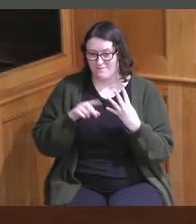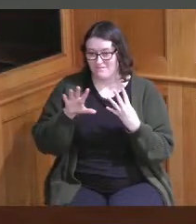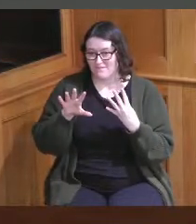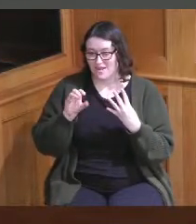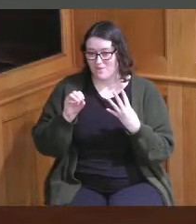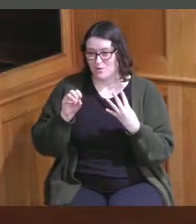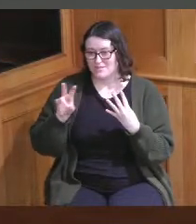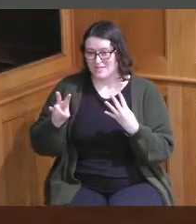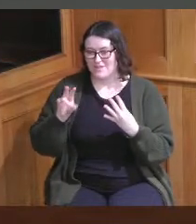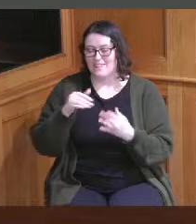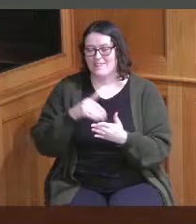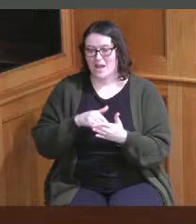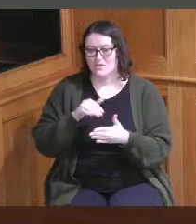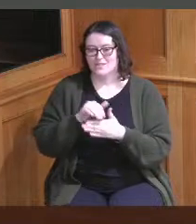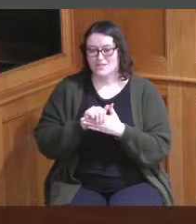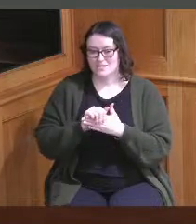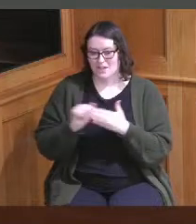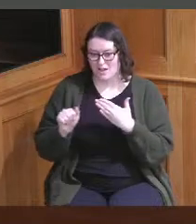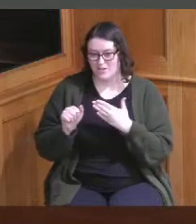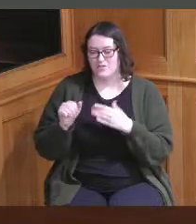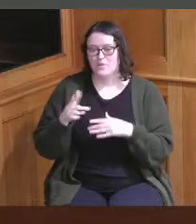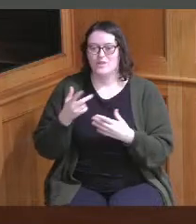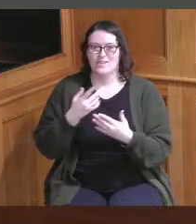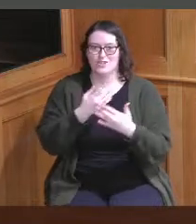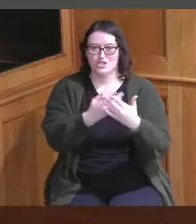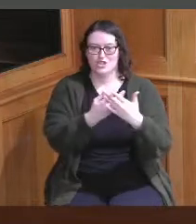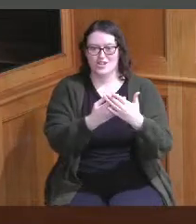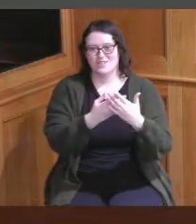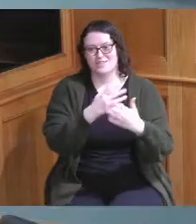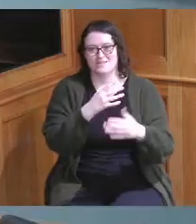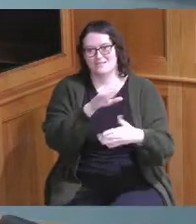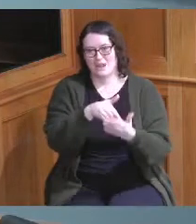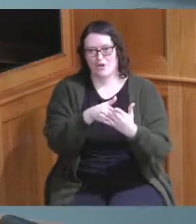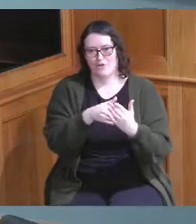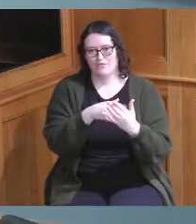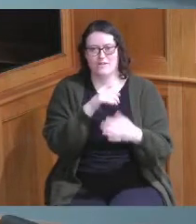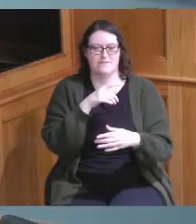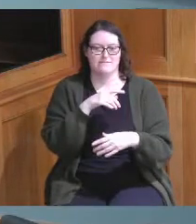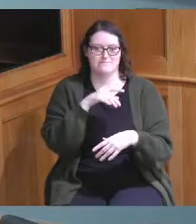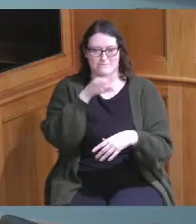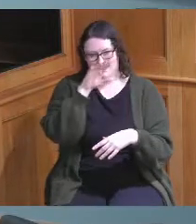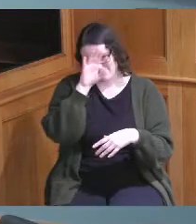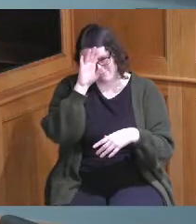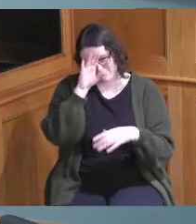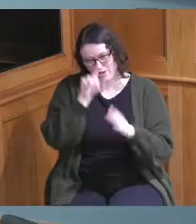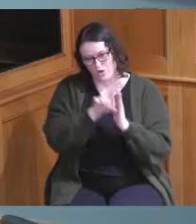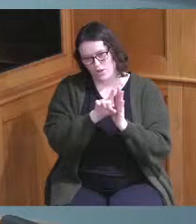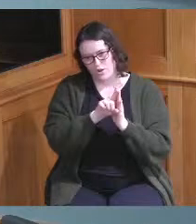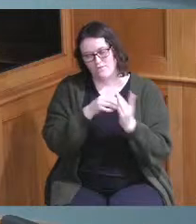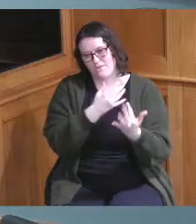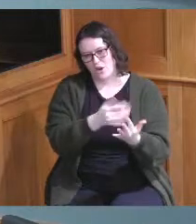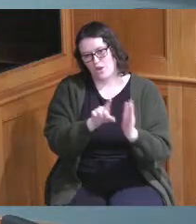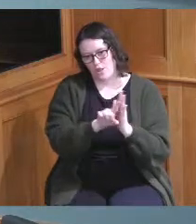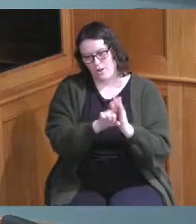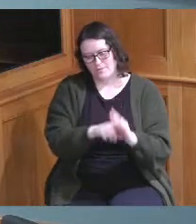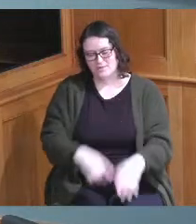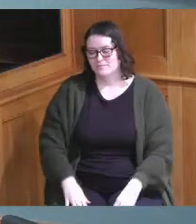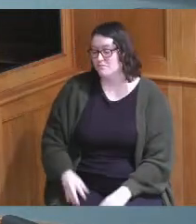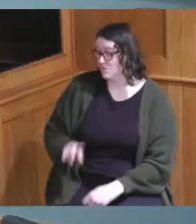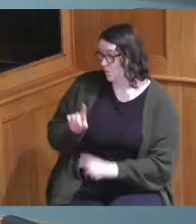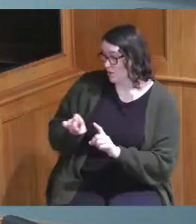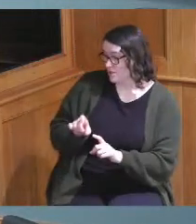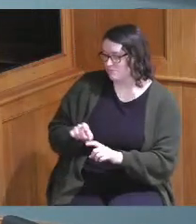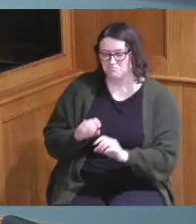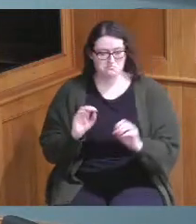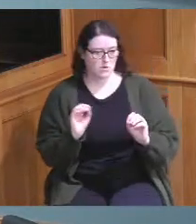$507,000 for Justice Center fire alarms. The administration recommends approval. Commissioner, any questions? No questions. On this one,